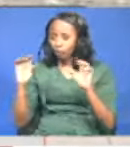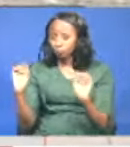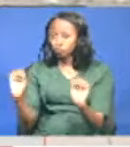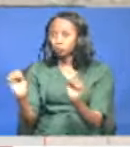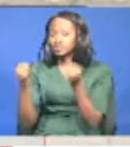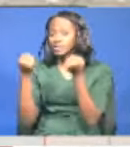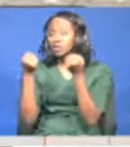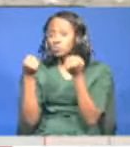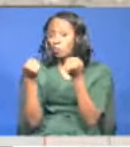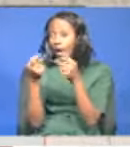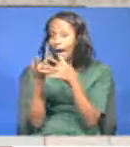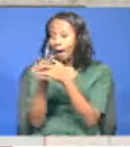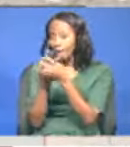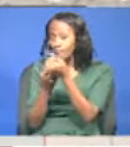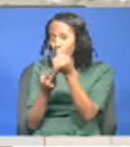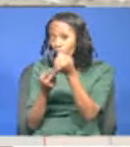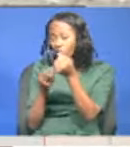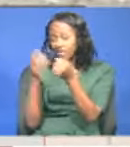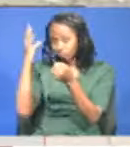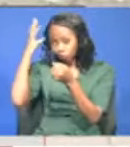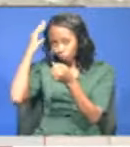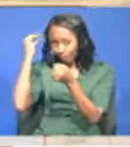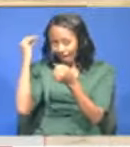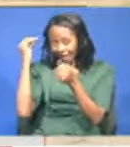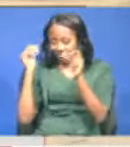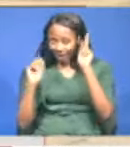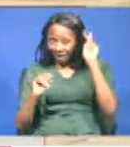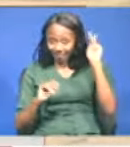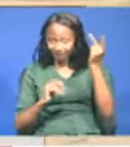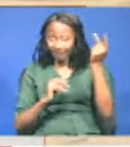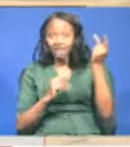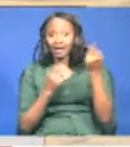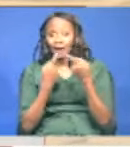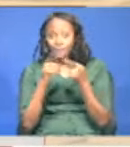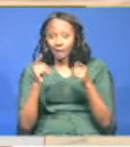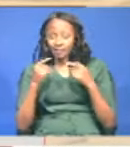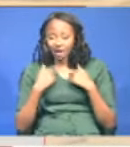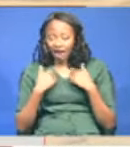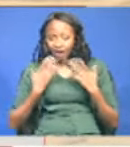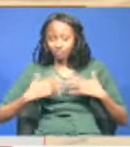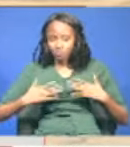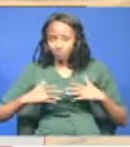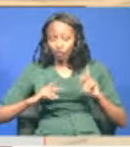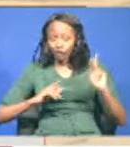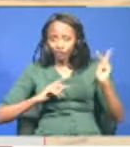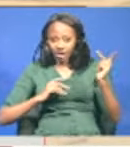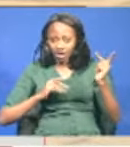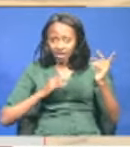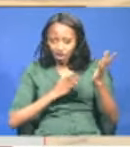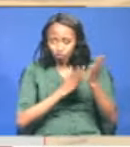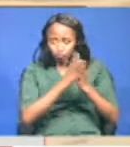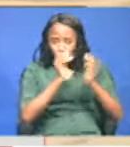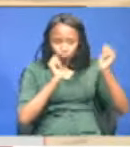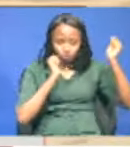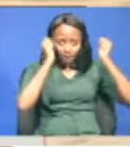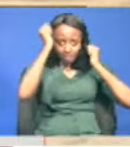both areas of Kenya and Somalia. The people of Kenya, through their military, are also